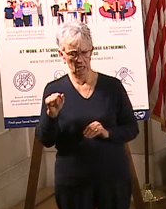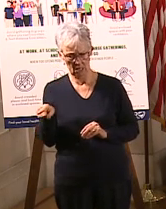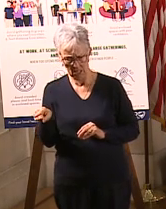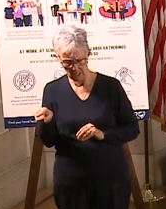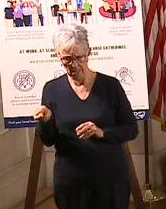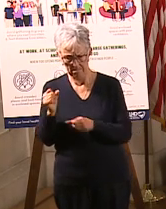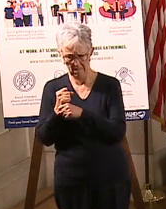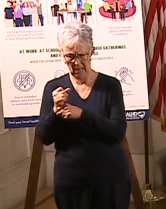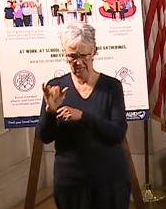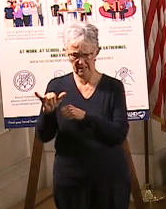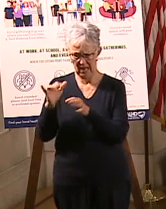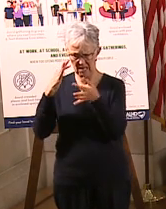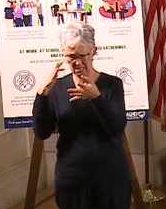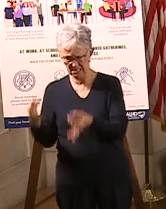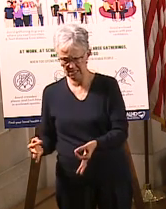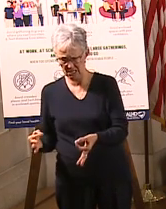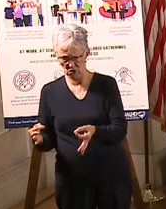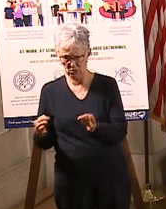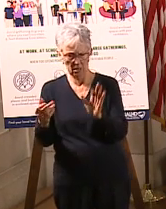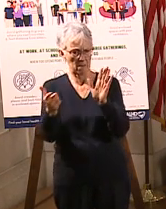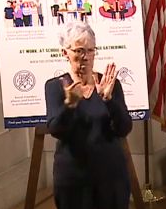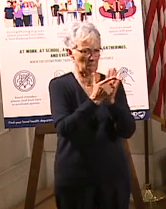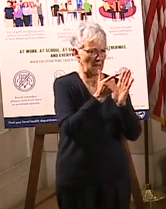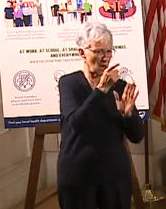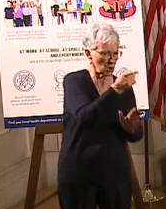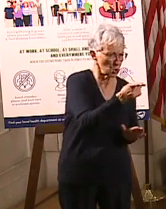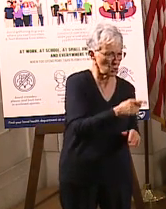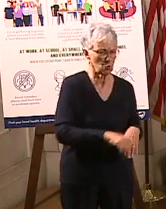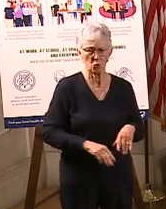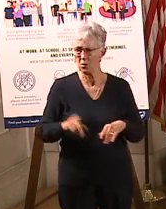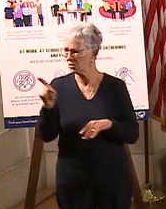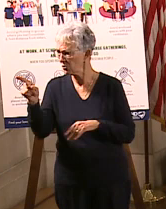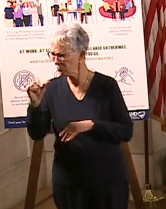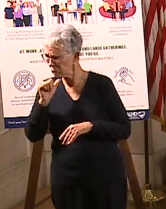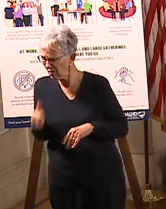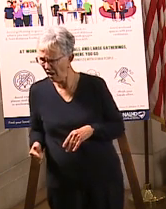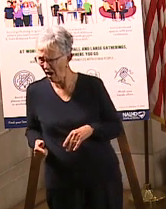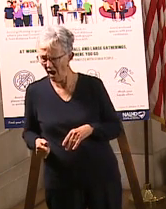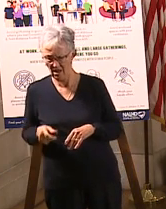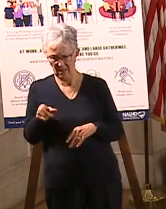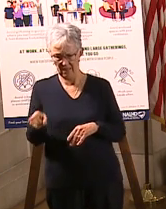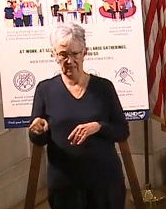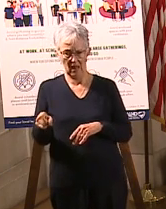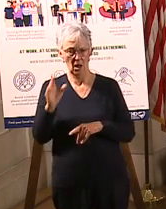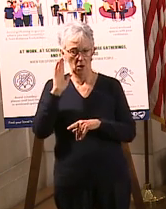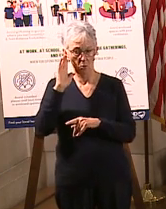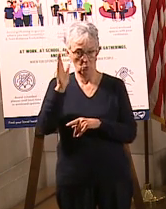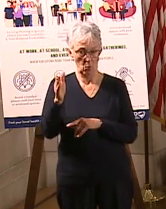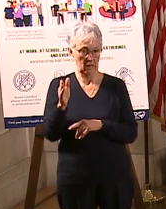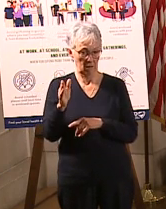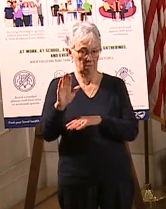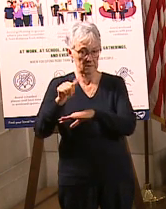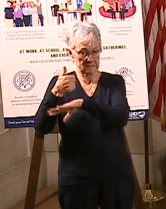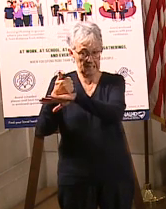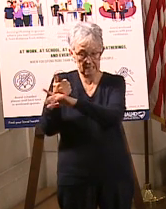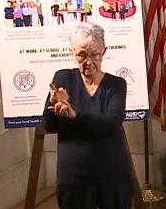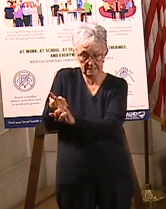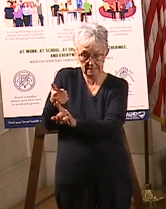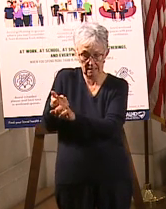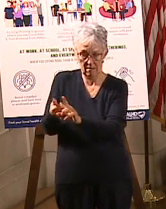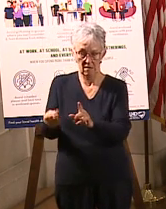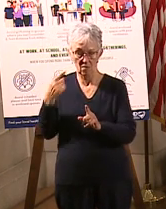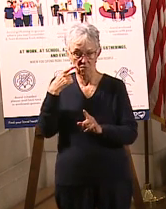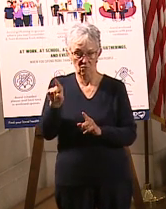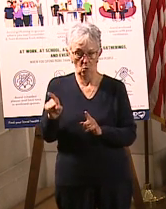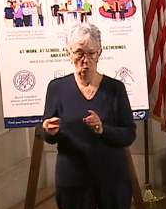just really going to be facing in the future additional regulation. I think there's probably going to be more investigations in